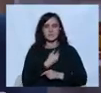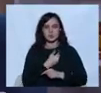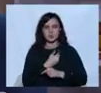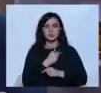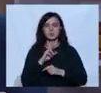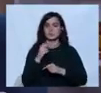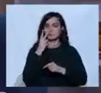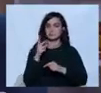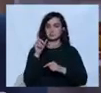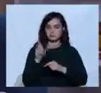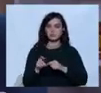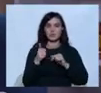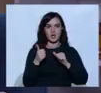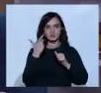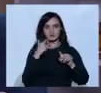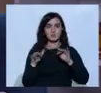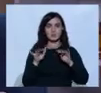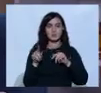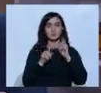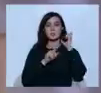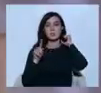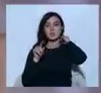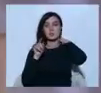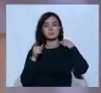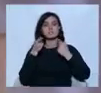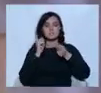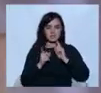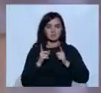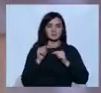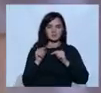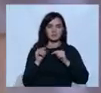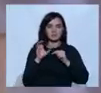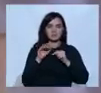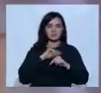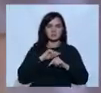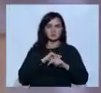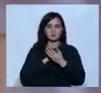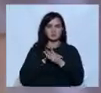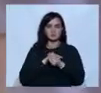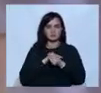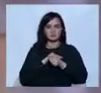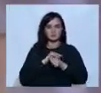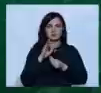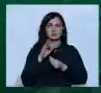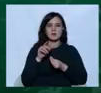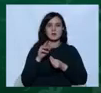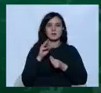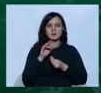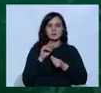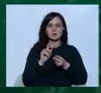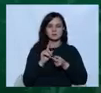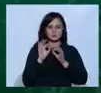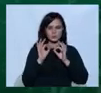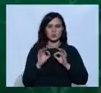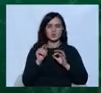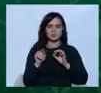and allowing them to get married. Let's move to Portia now, the woman of interest for Bassanio. She's a wealthy young